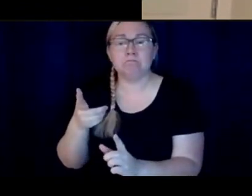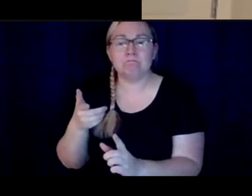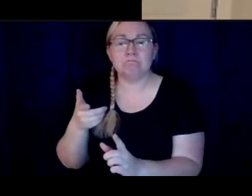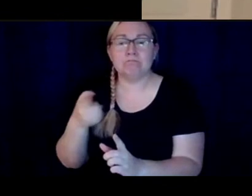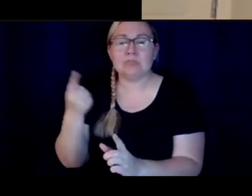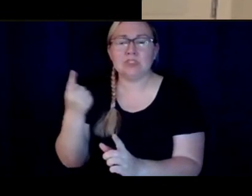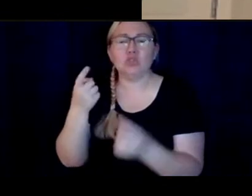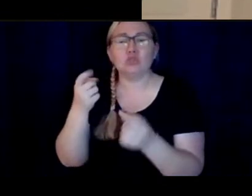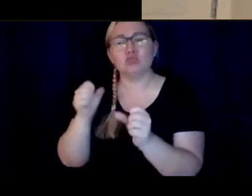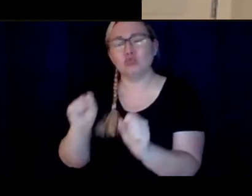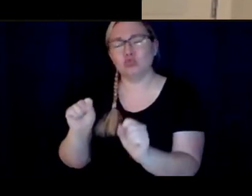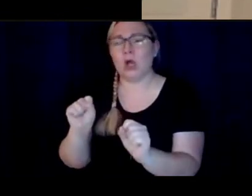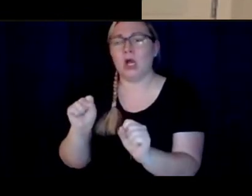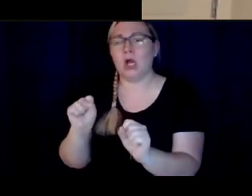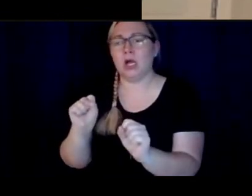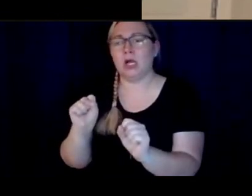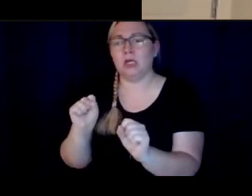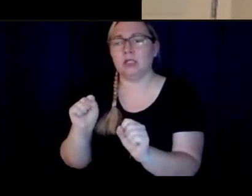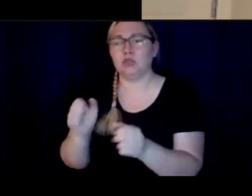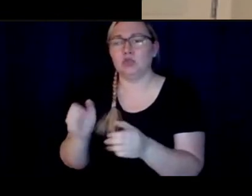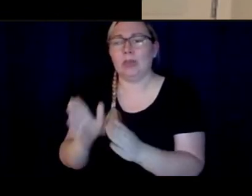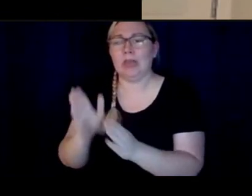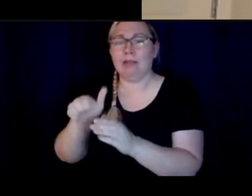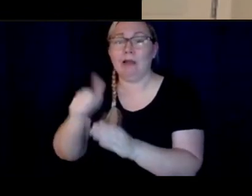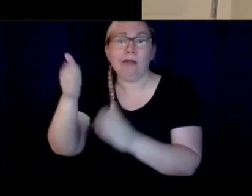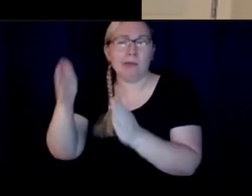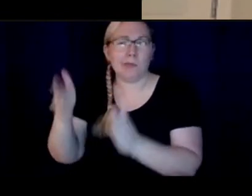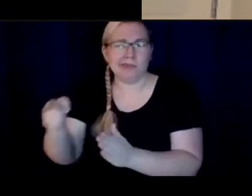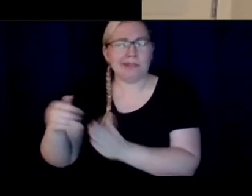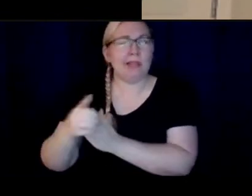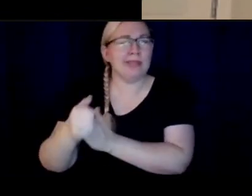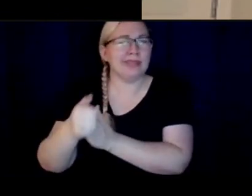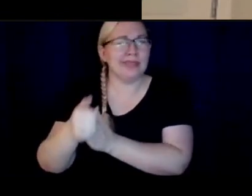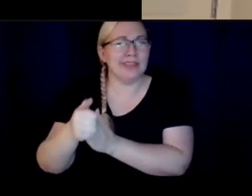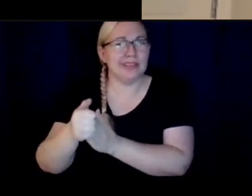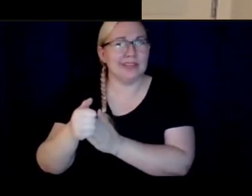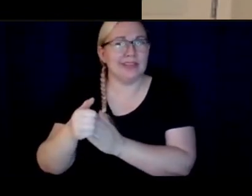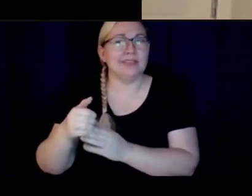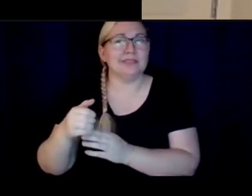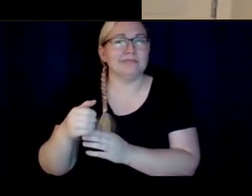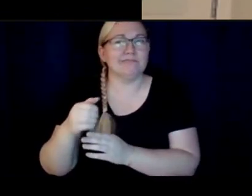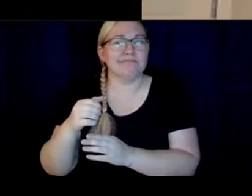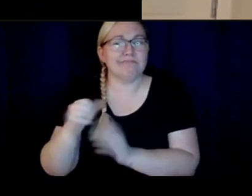I just try to let the other person take the lead.